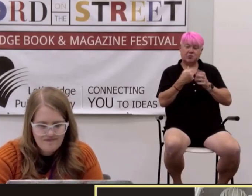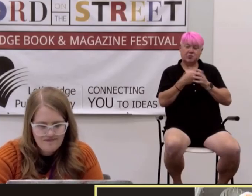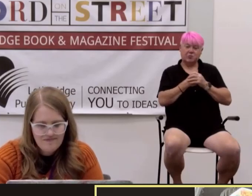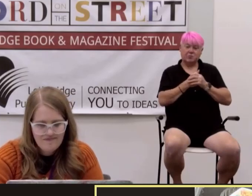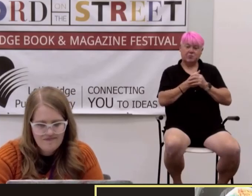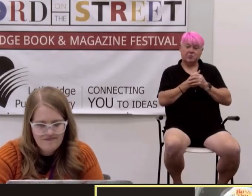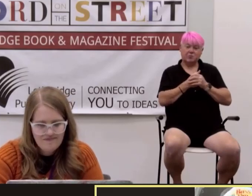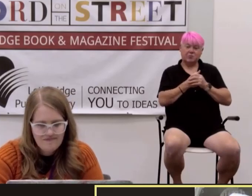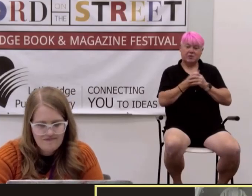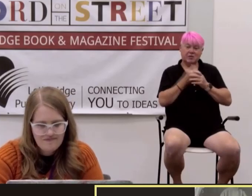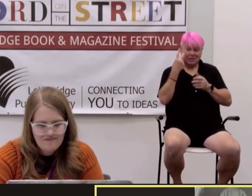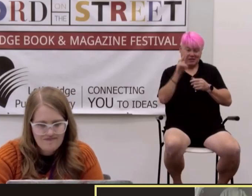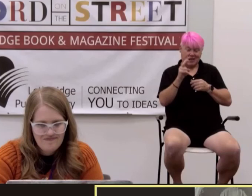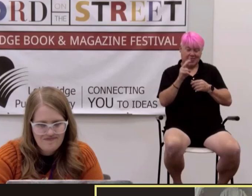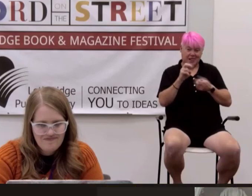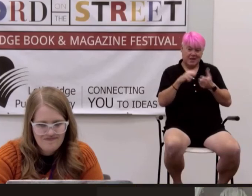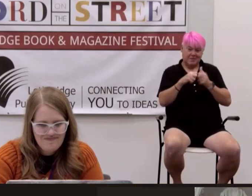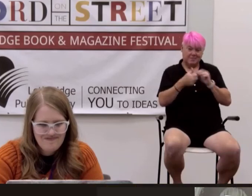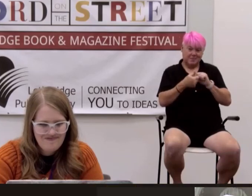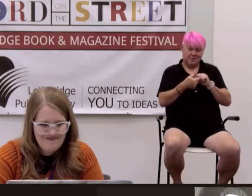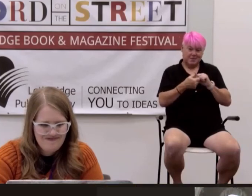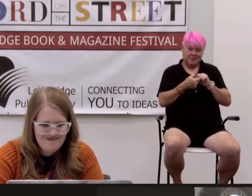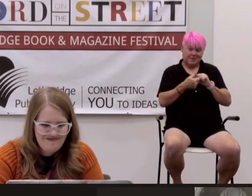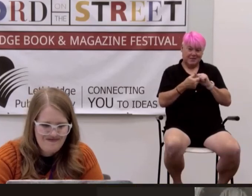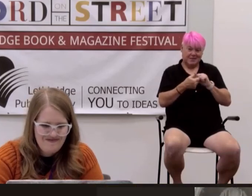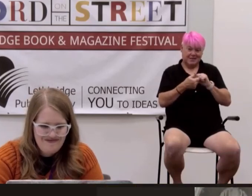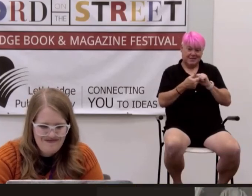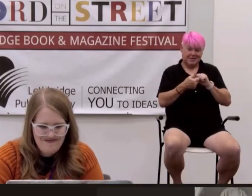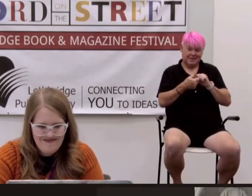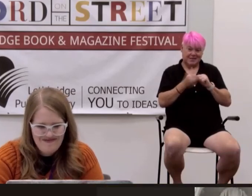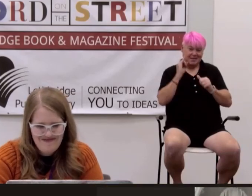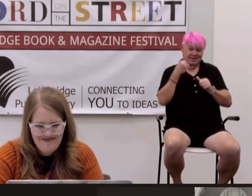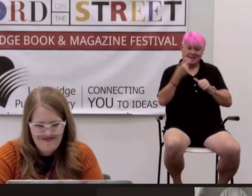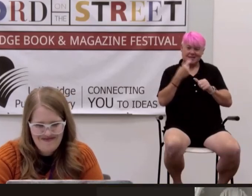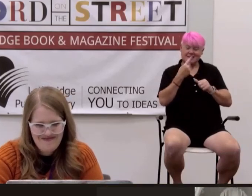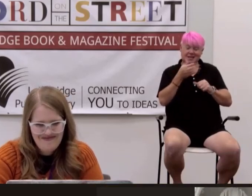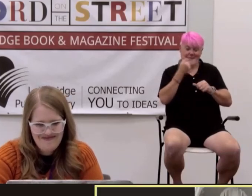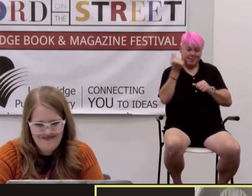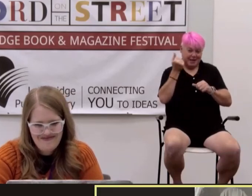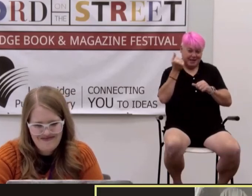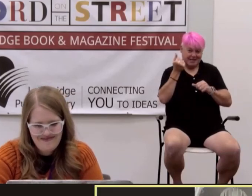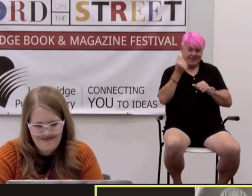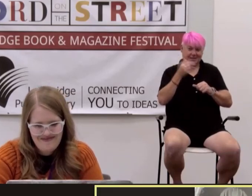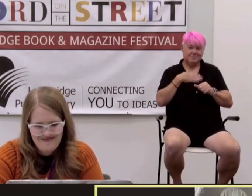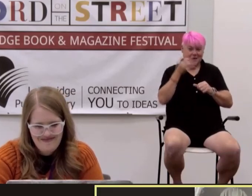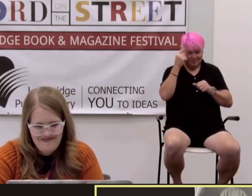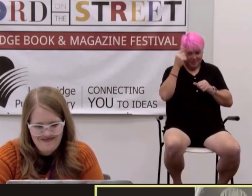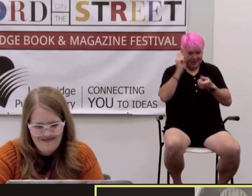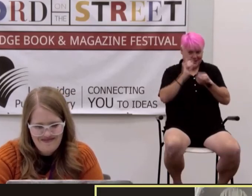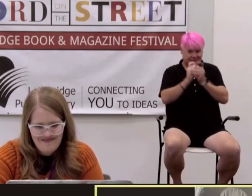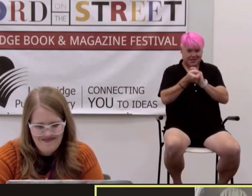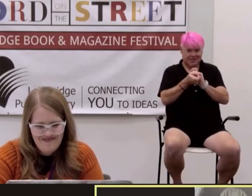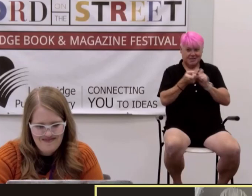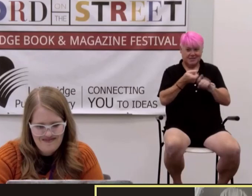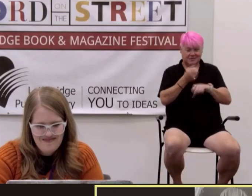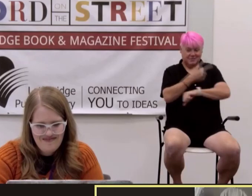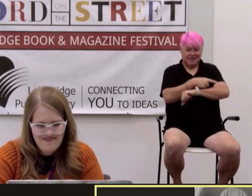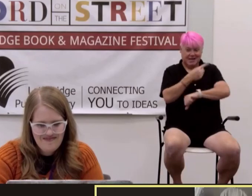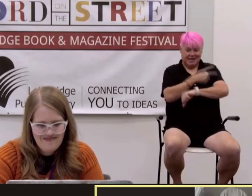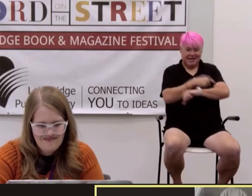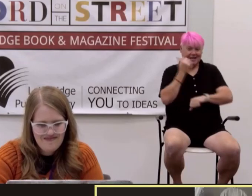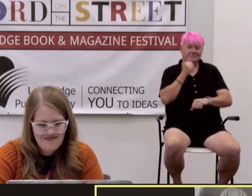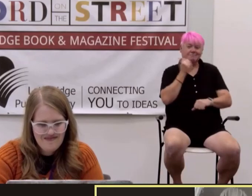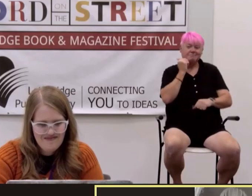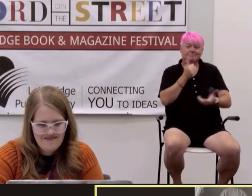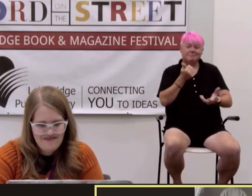you see, this is the problem. Jen said it best. My mind changes from day to day. I